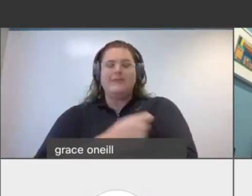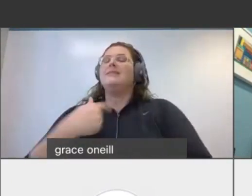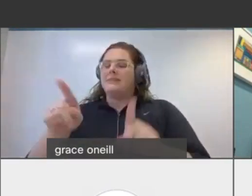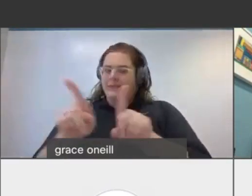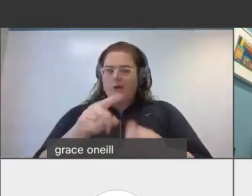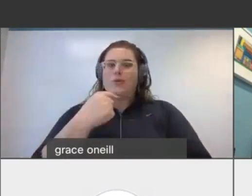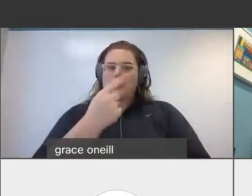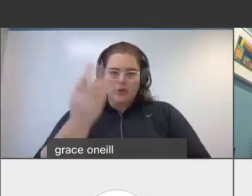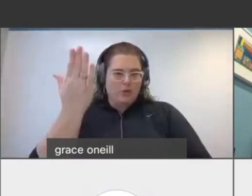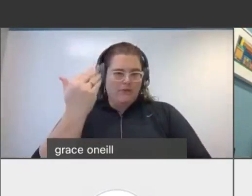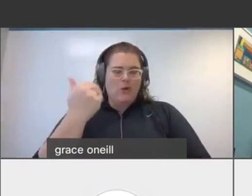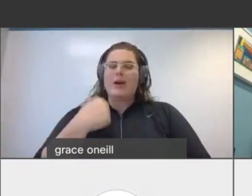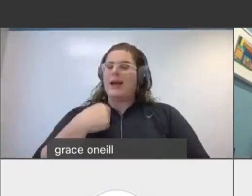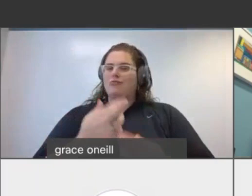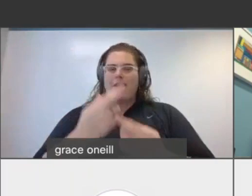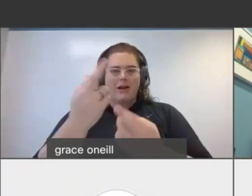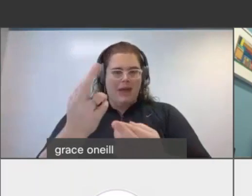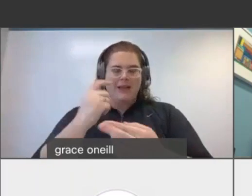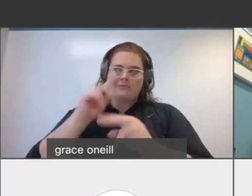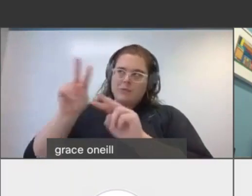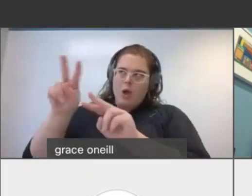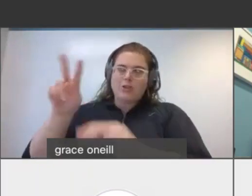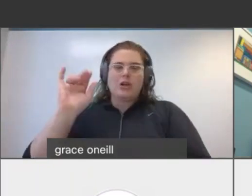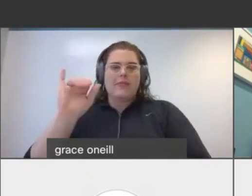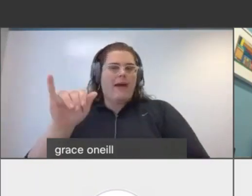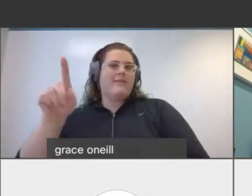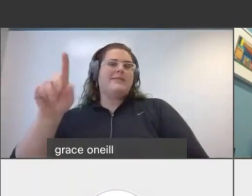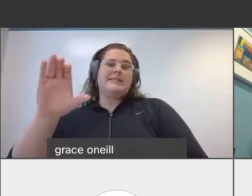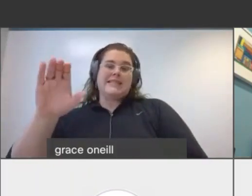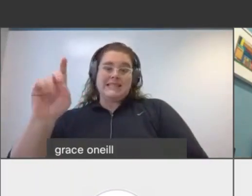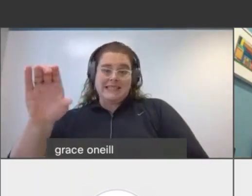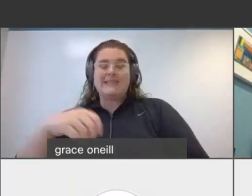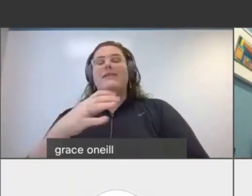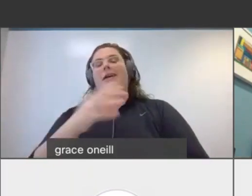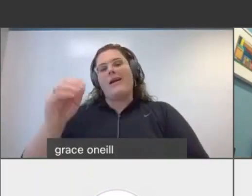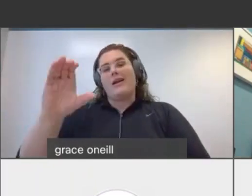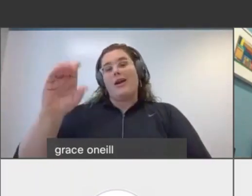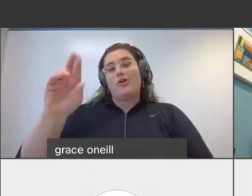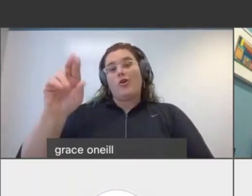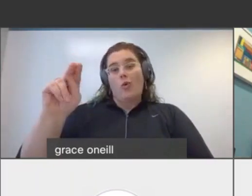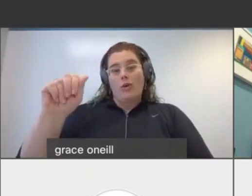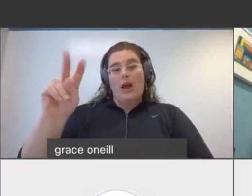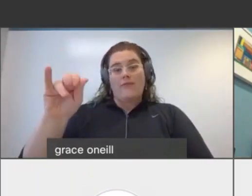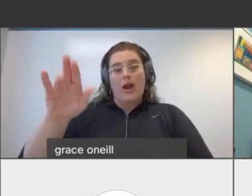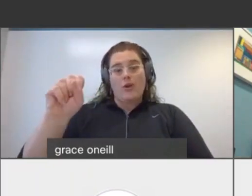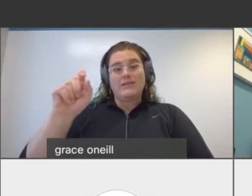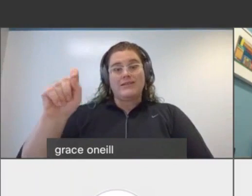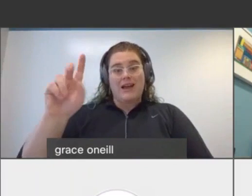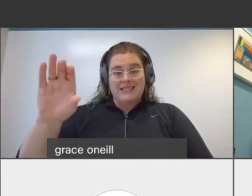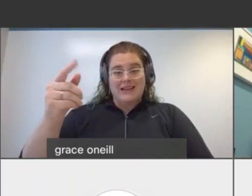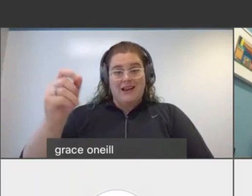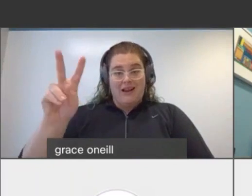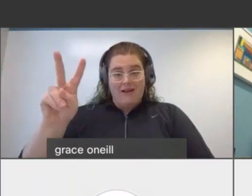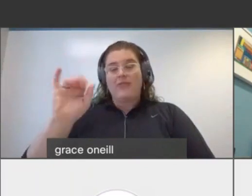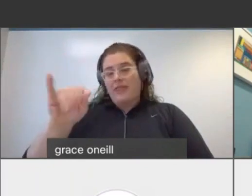monitor the CDC and the coronavirus.dc.gov websites regularly because there are